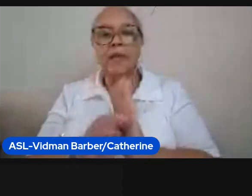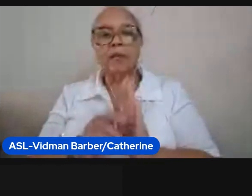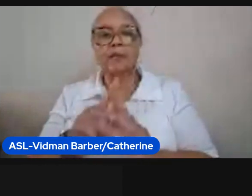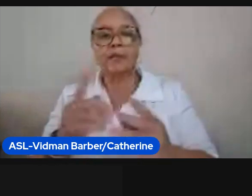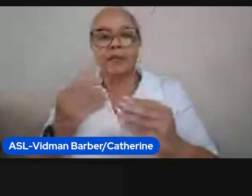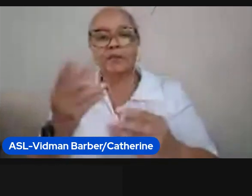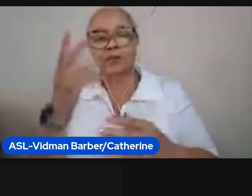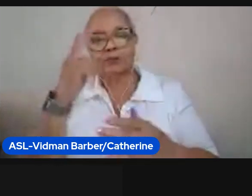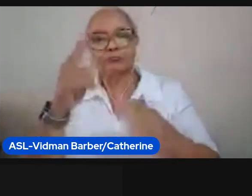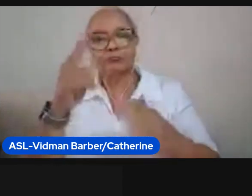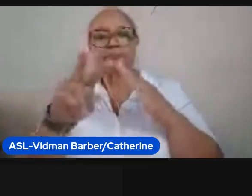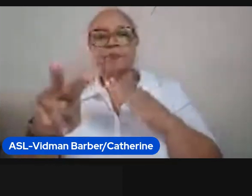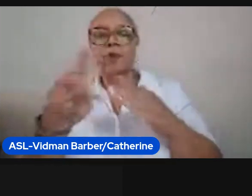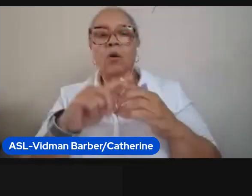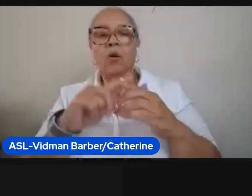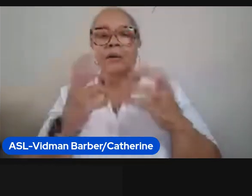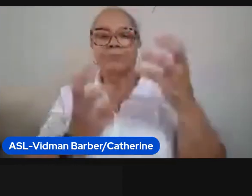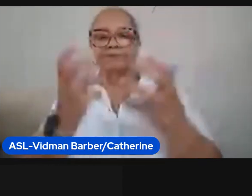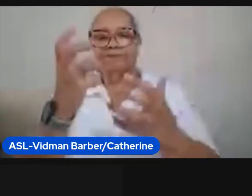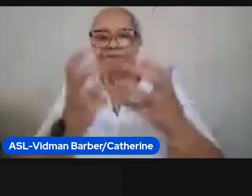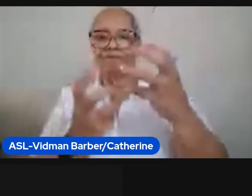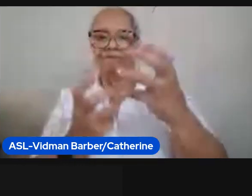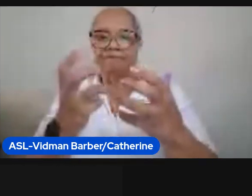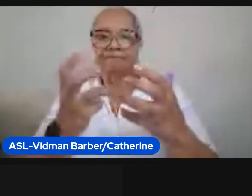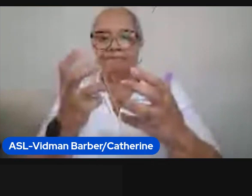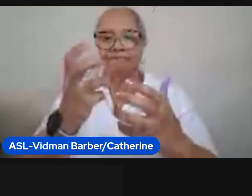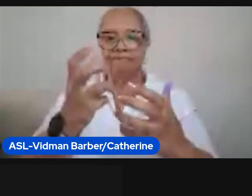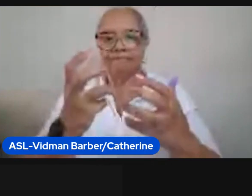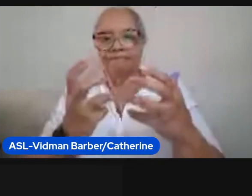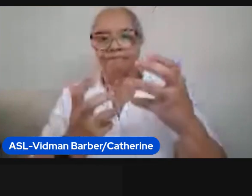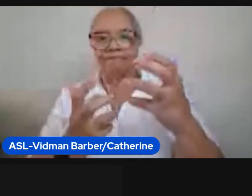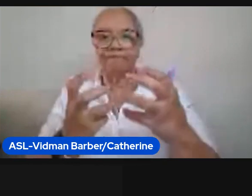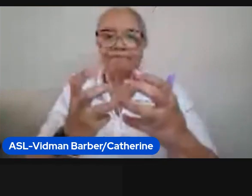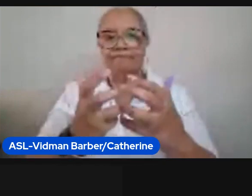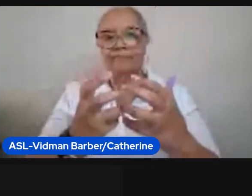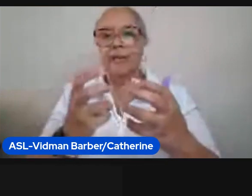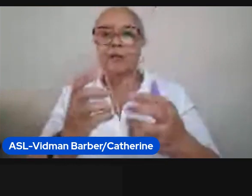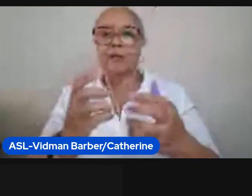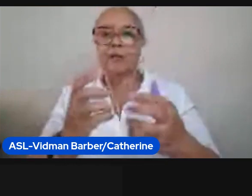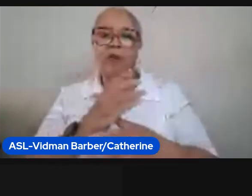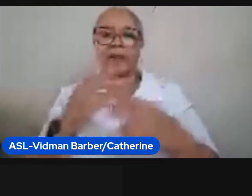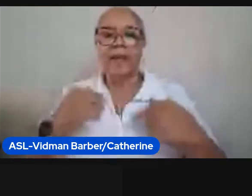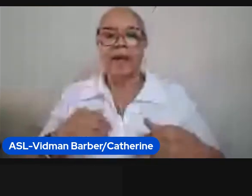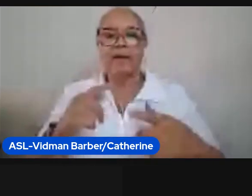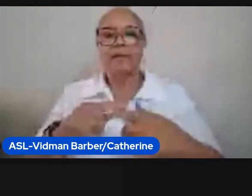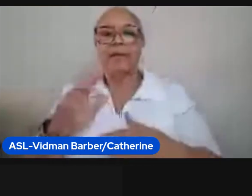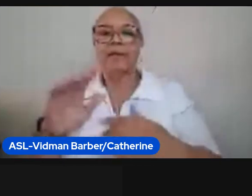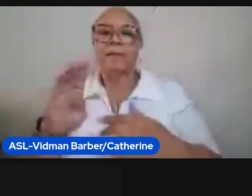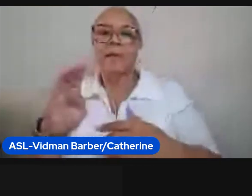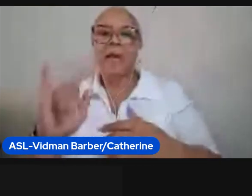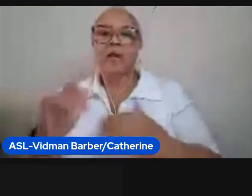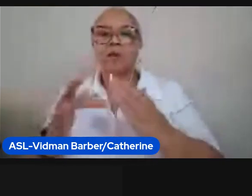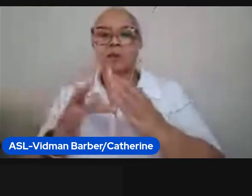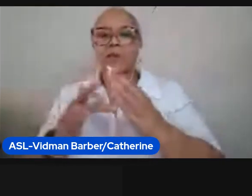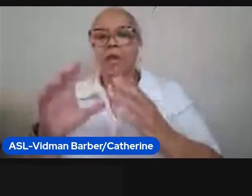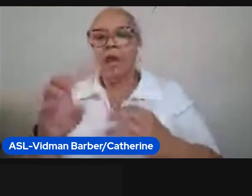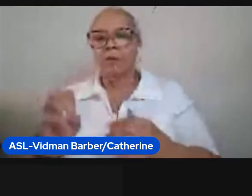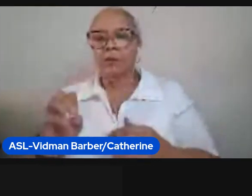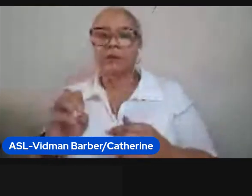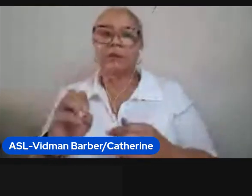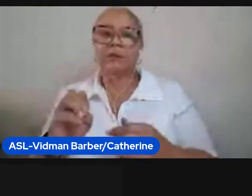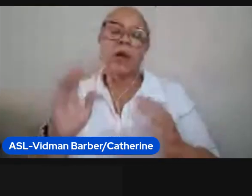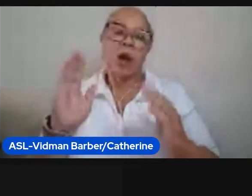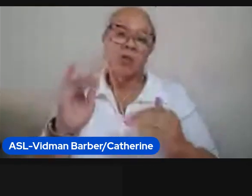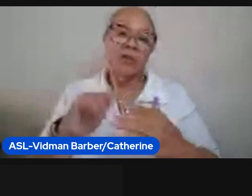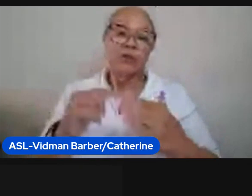on the mismatch between the priority of public health and the priority of the biotech companies. And hopefully the new